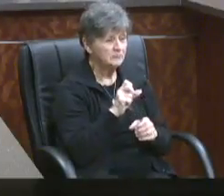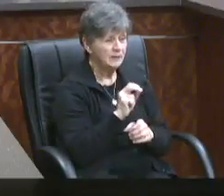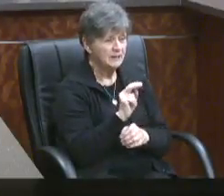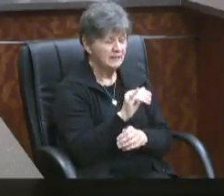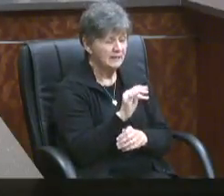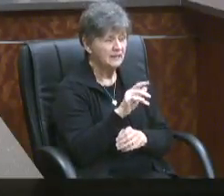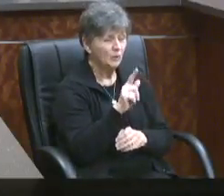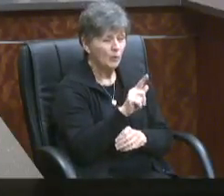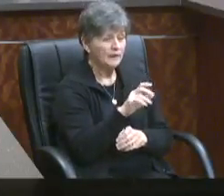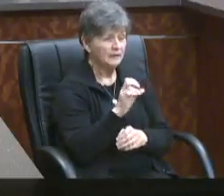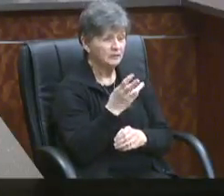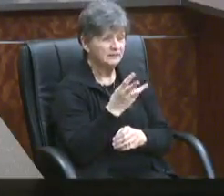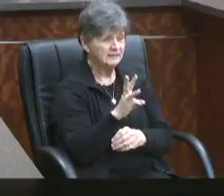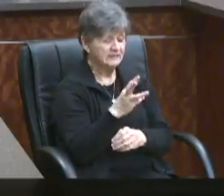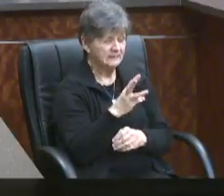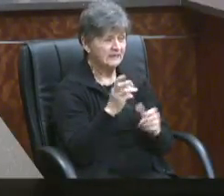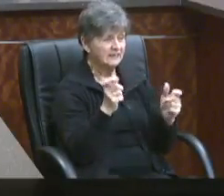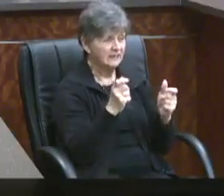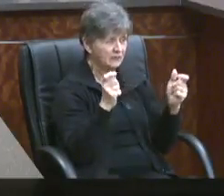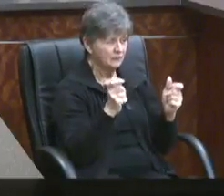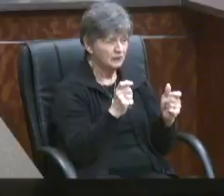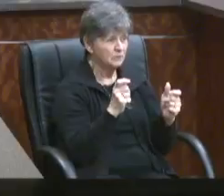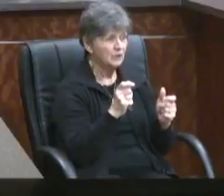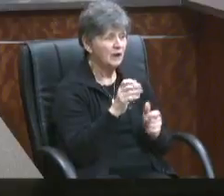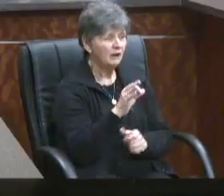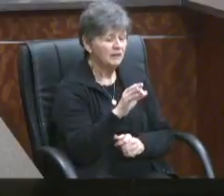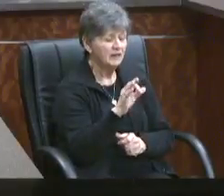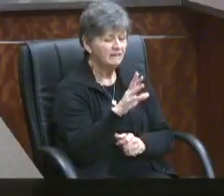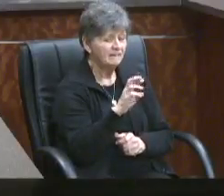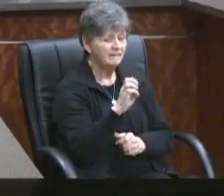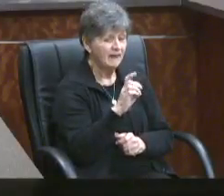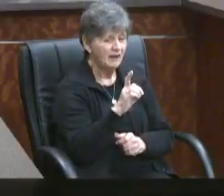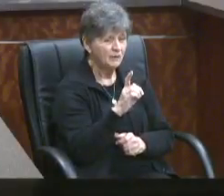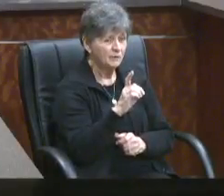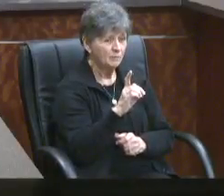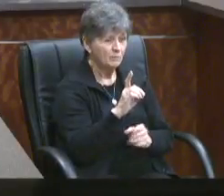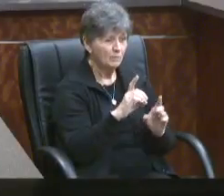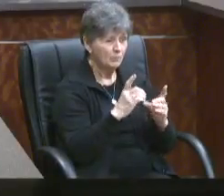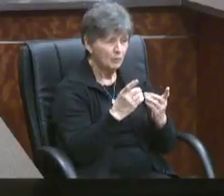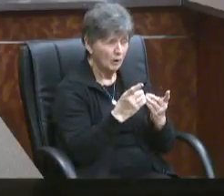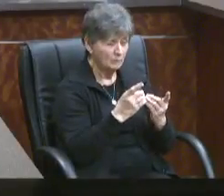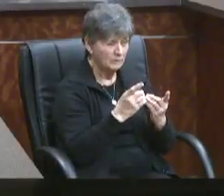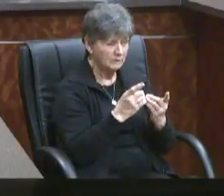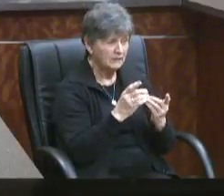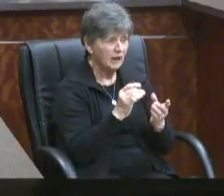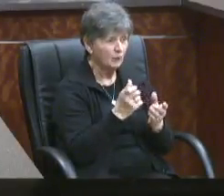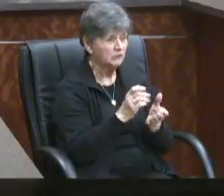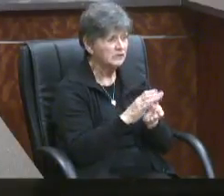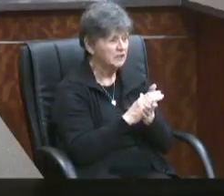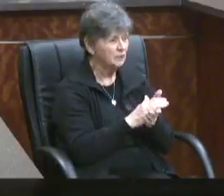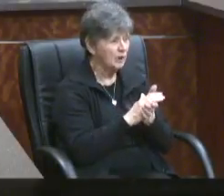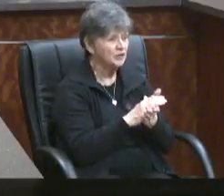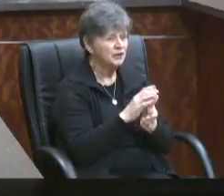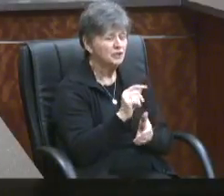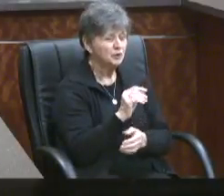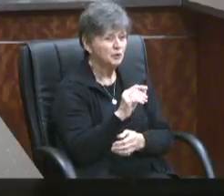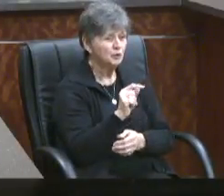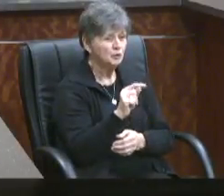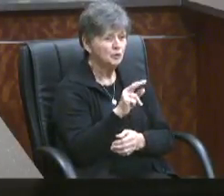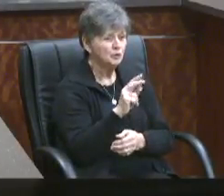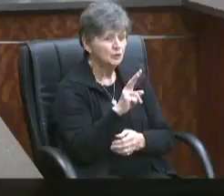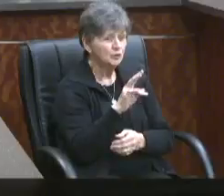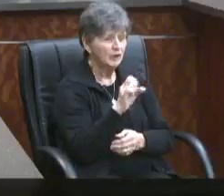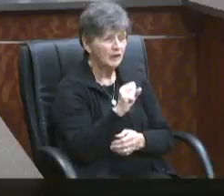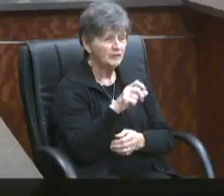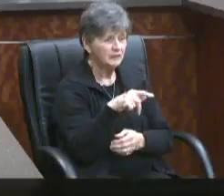116th anniversary of the Laurel Volunteer Fire Department celebration was held, and want to congratulate Travis Pearson, who is